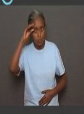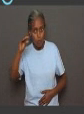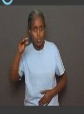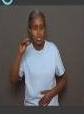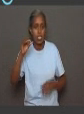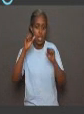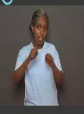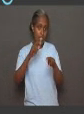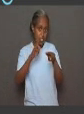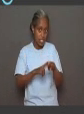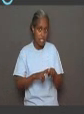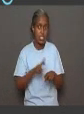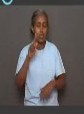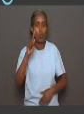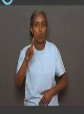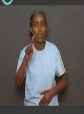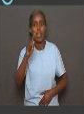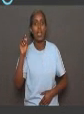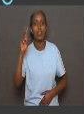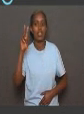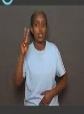6 boys can sit in